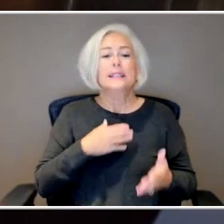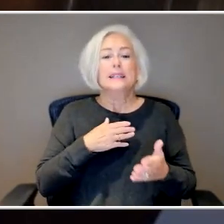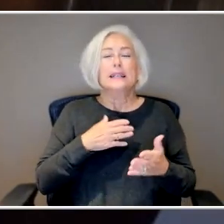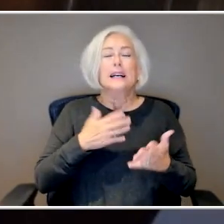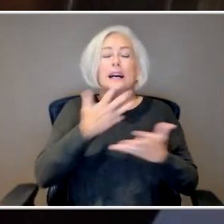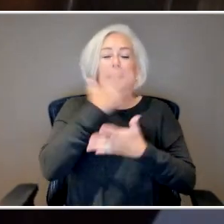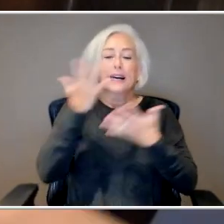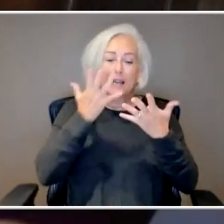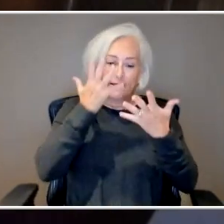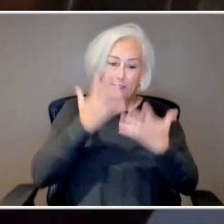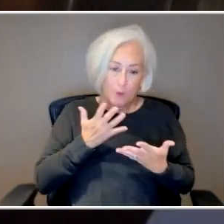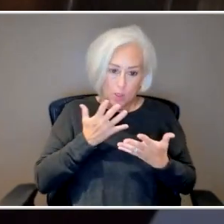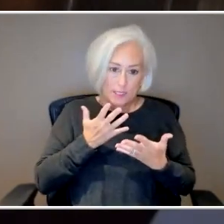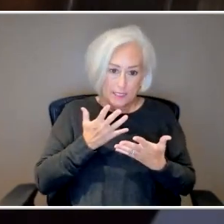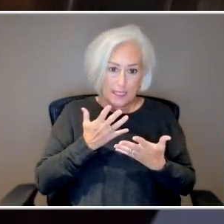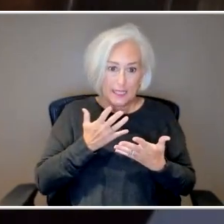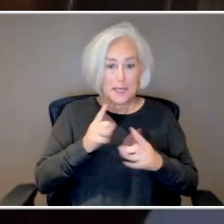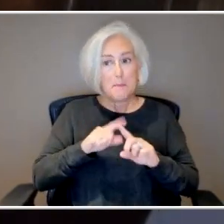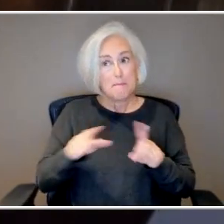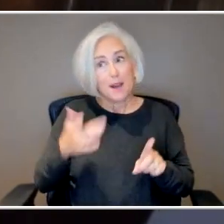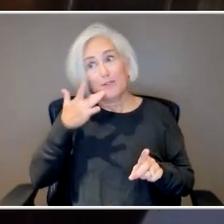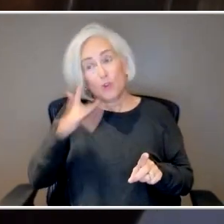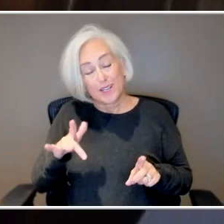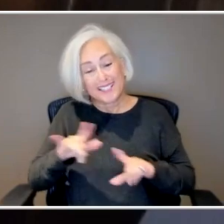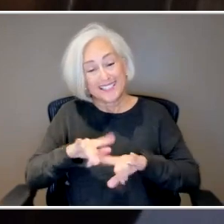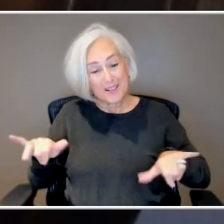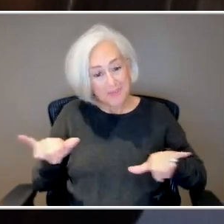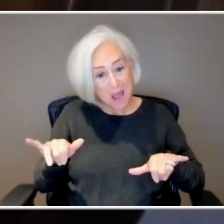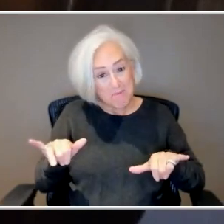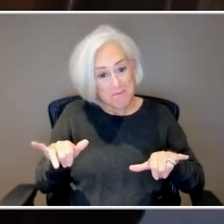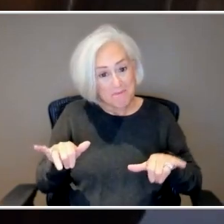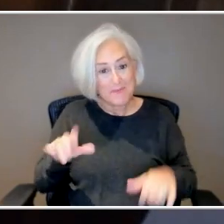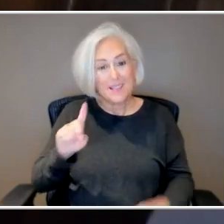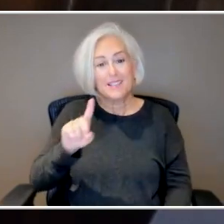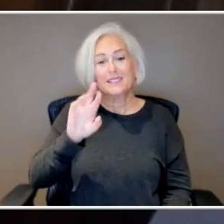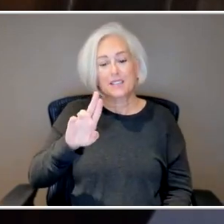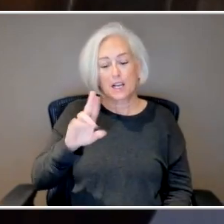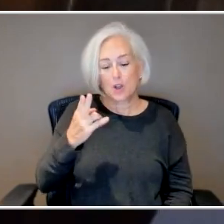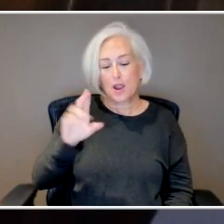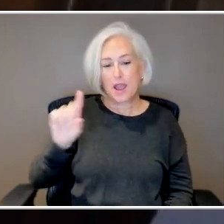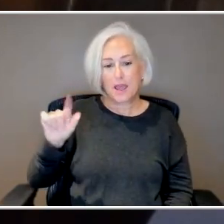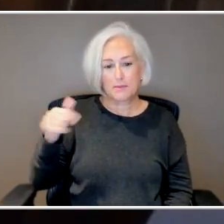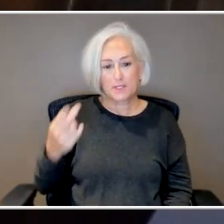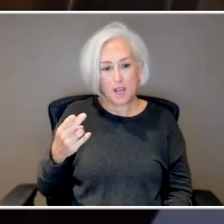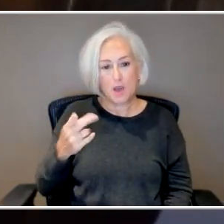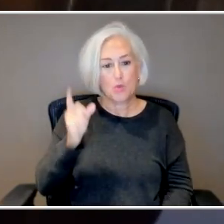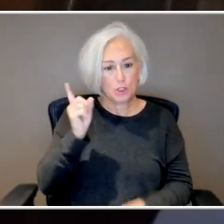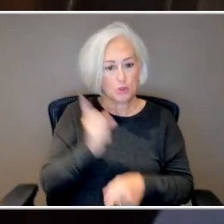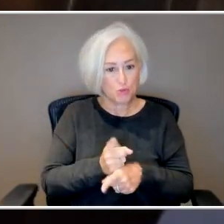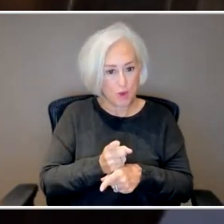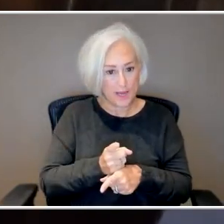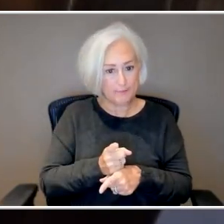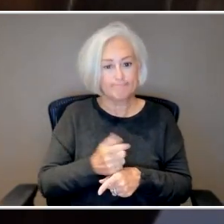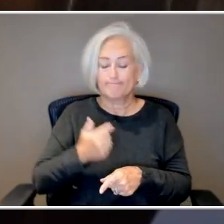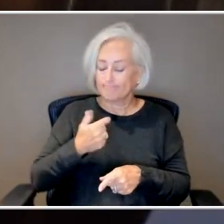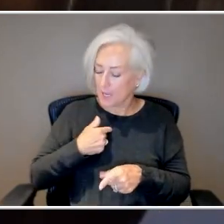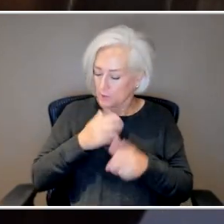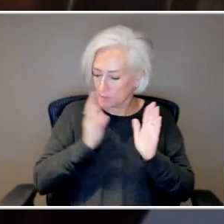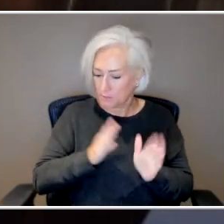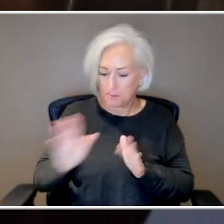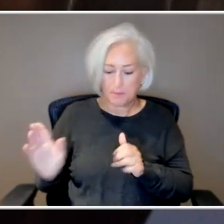unfortunately, but fortunately, Dr. Hamda was absolutely correct, and he had me prepared on that very first